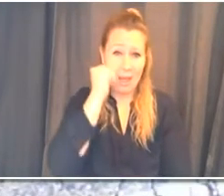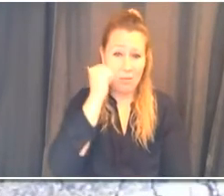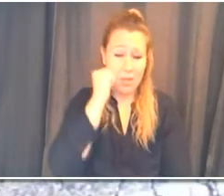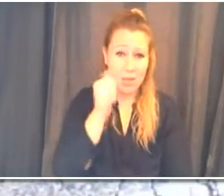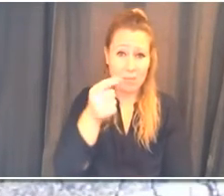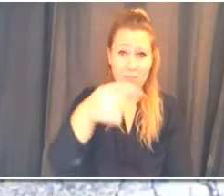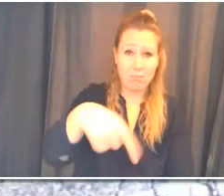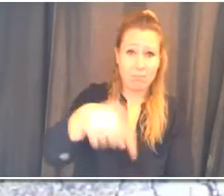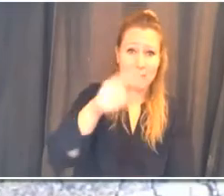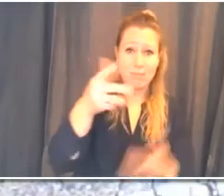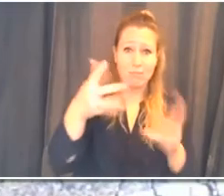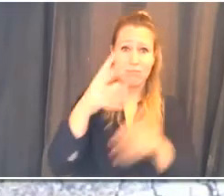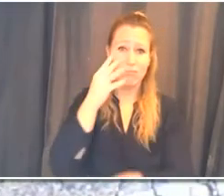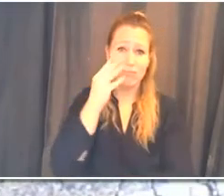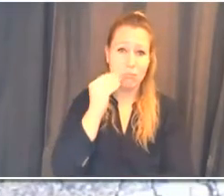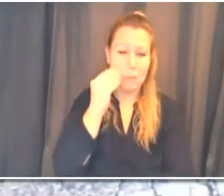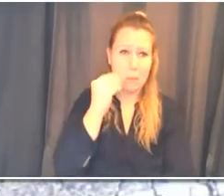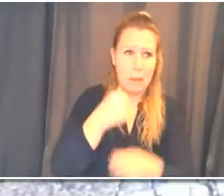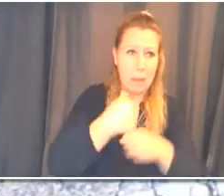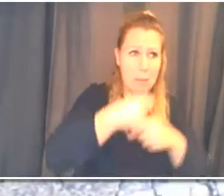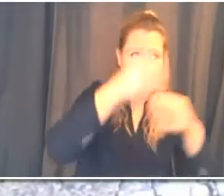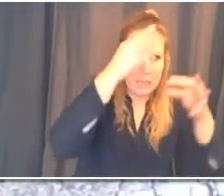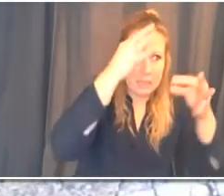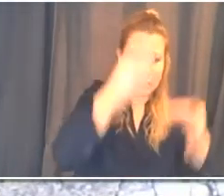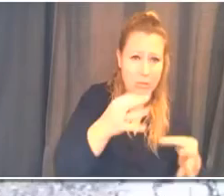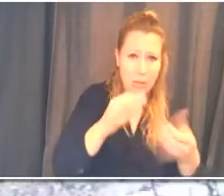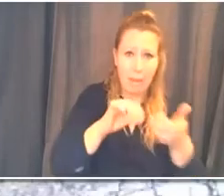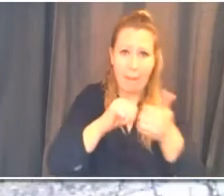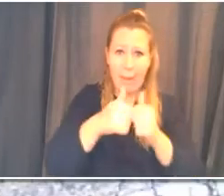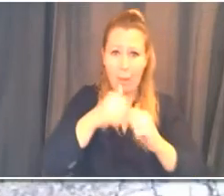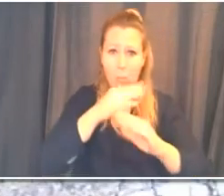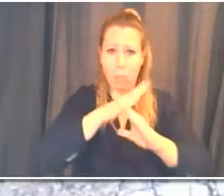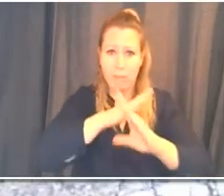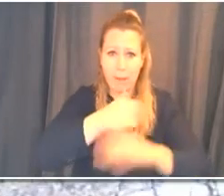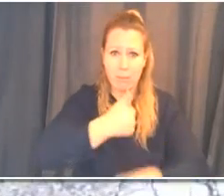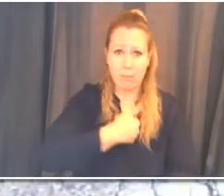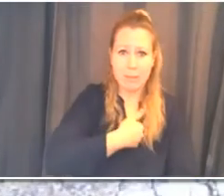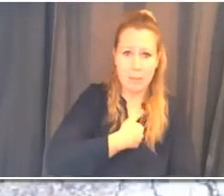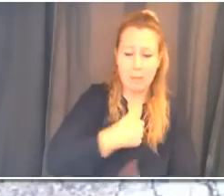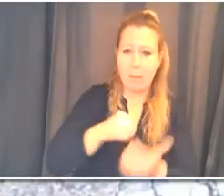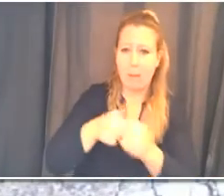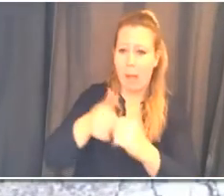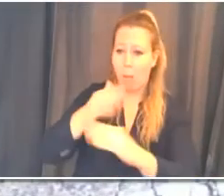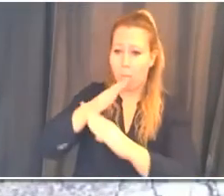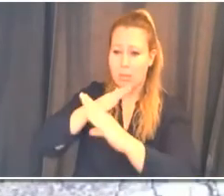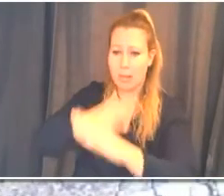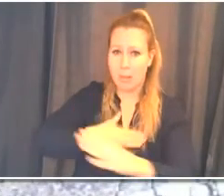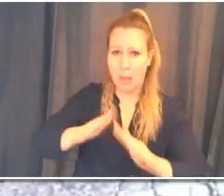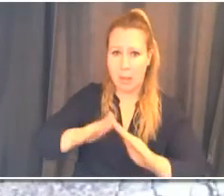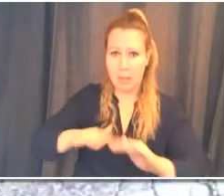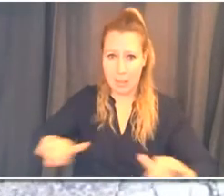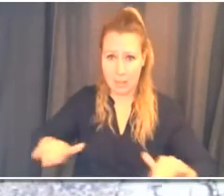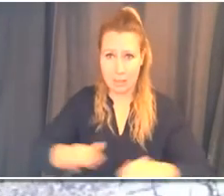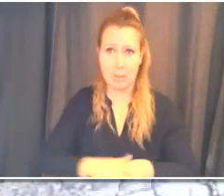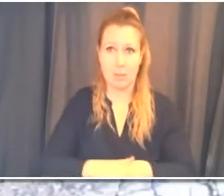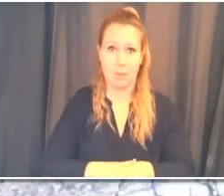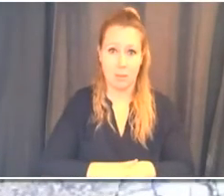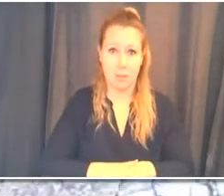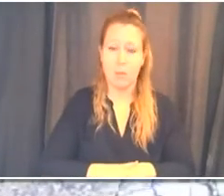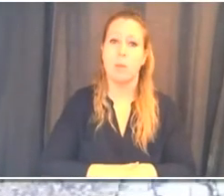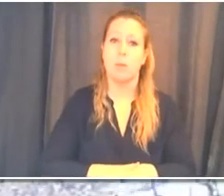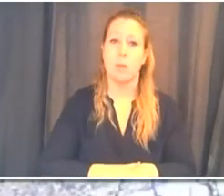survivors just want information they want to understand their options they want to be able to think about what the next step could